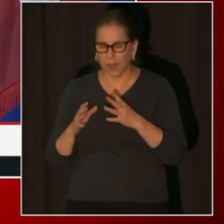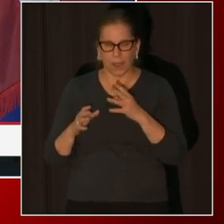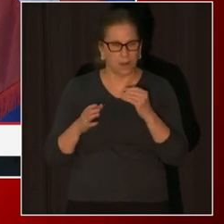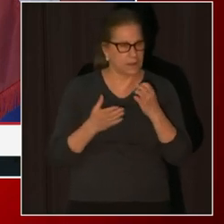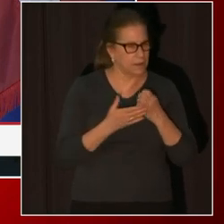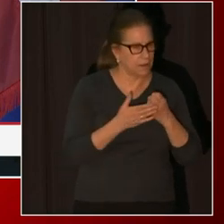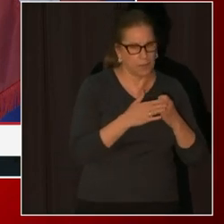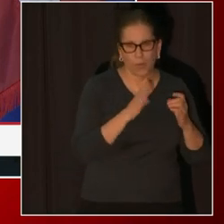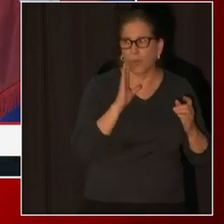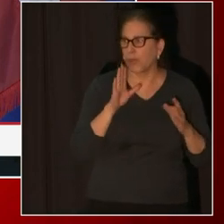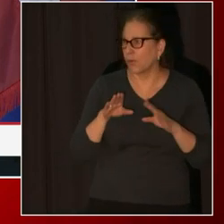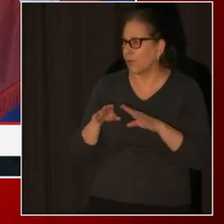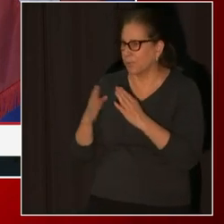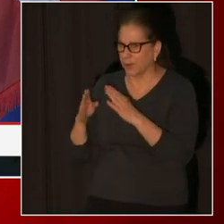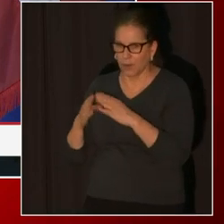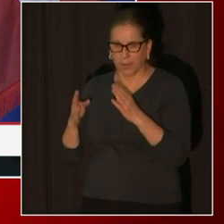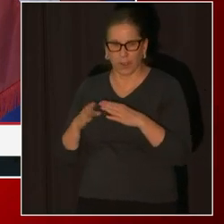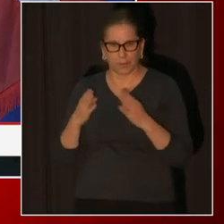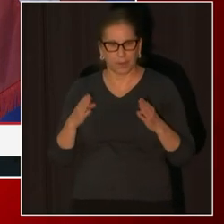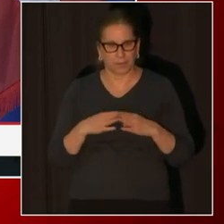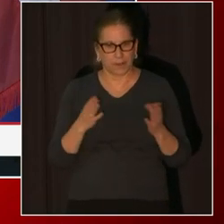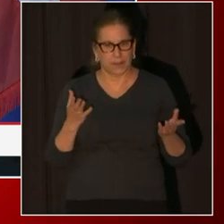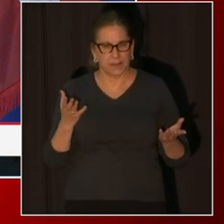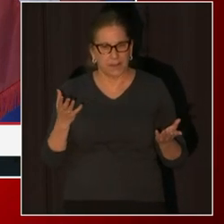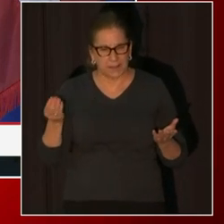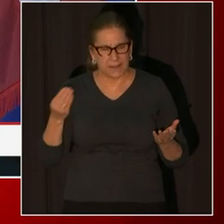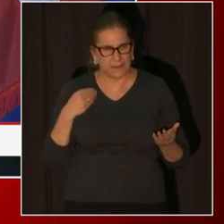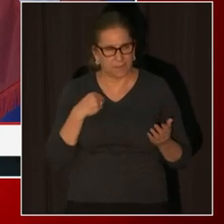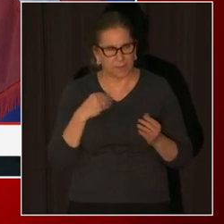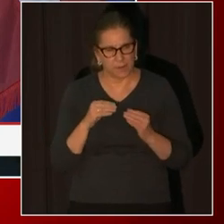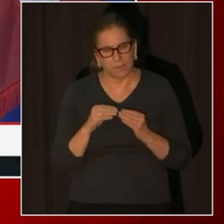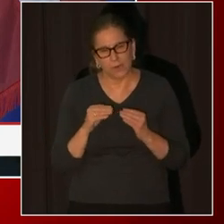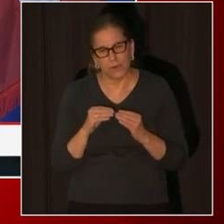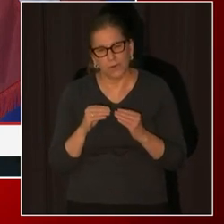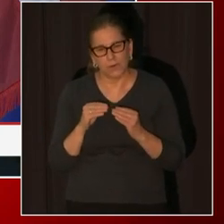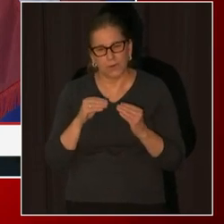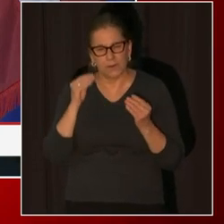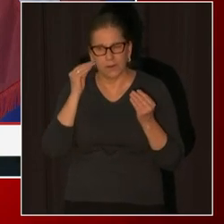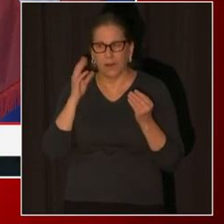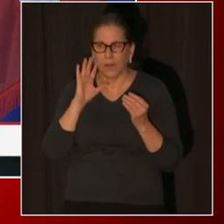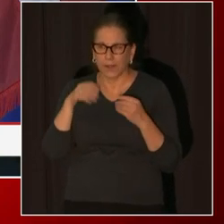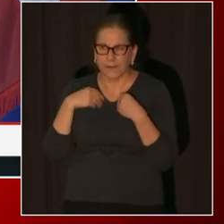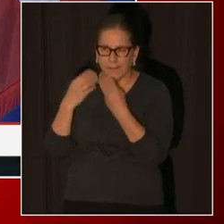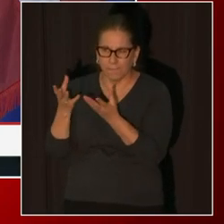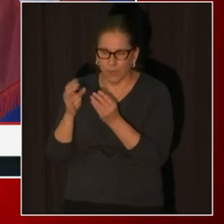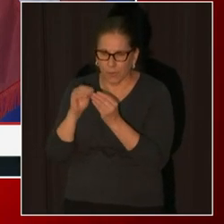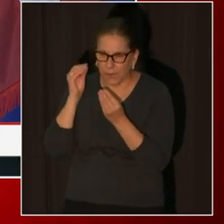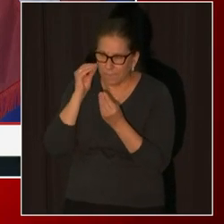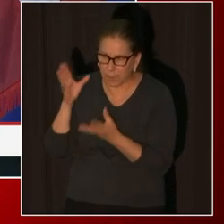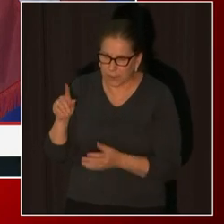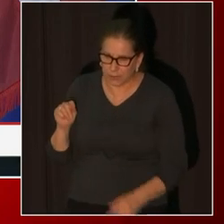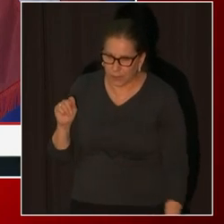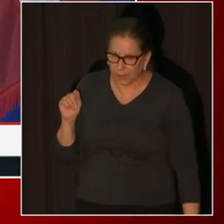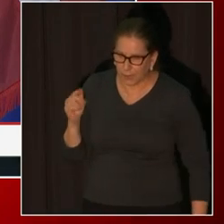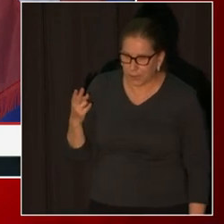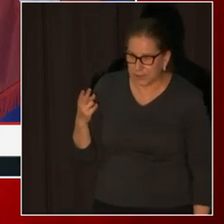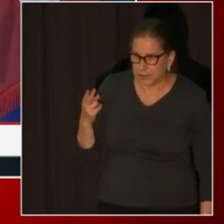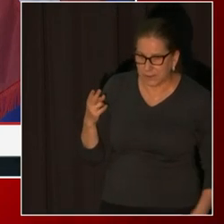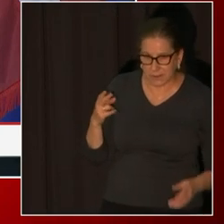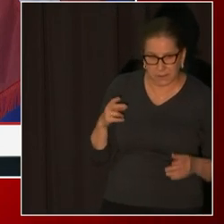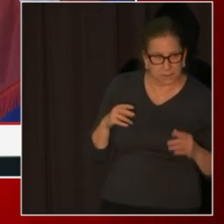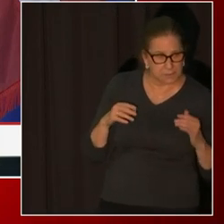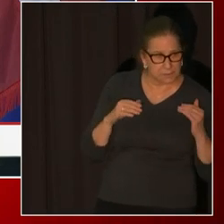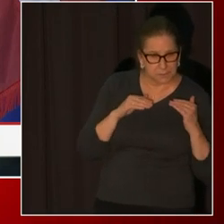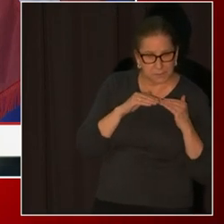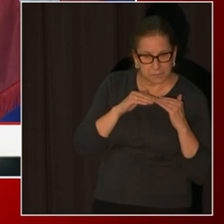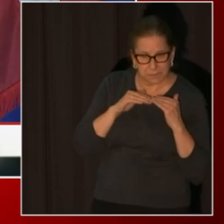will put us even closer by Thursday, barring some unforeseen spike, to be able to talk a little bit